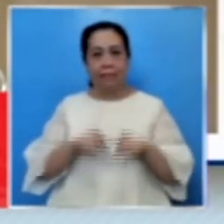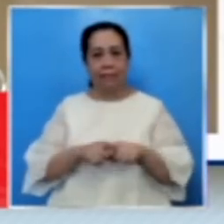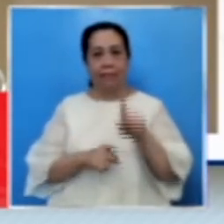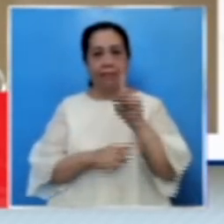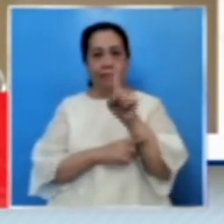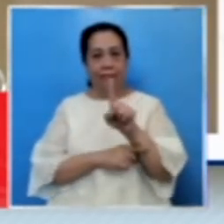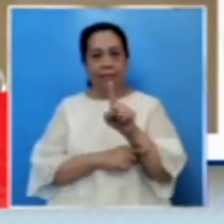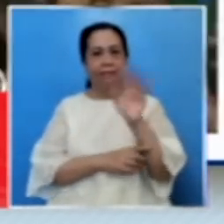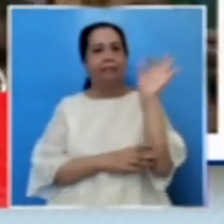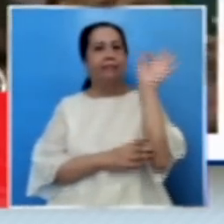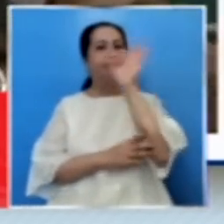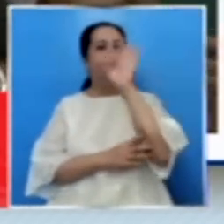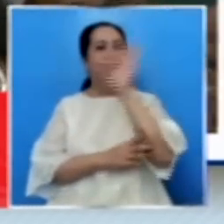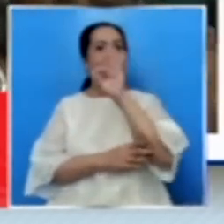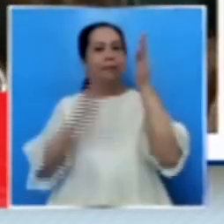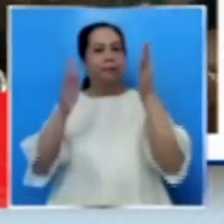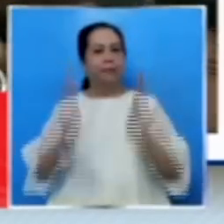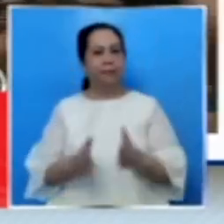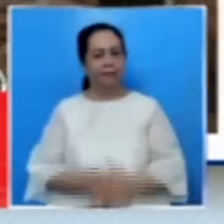Pilipino.